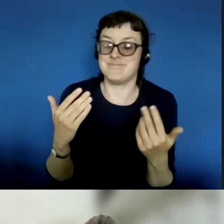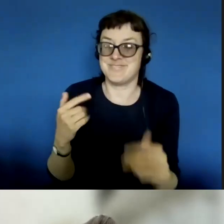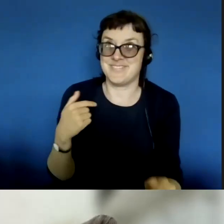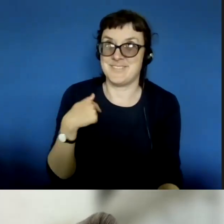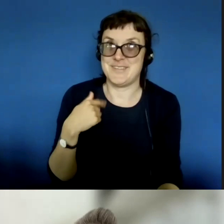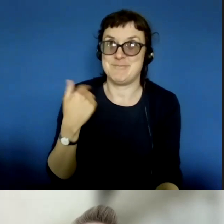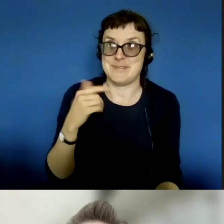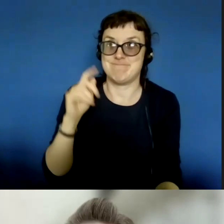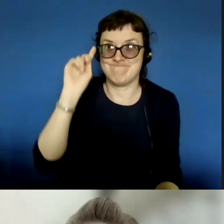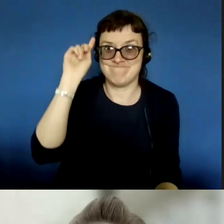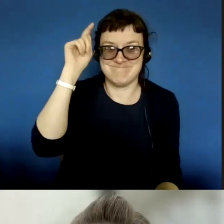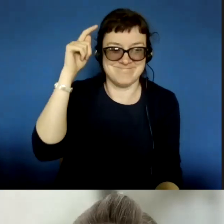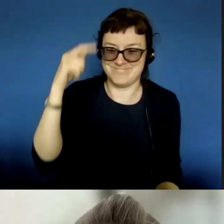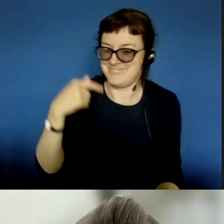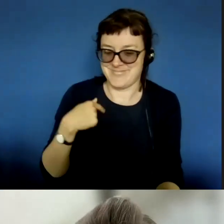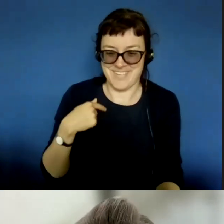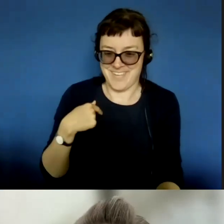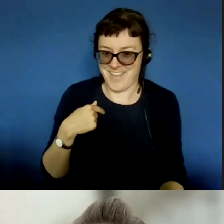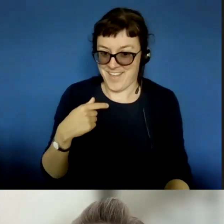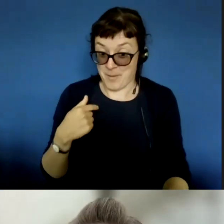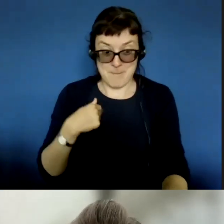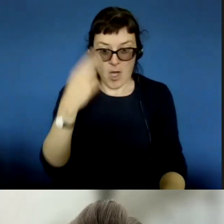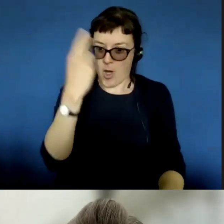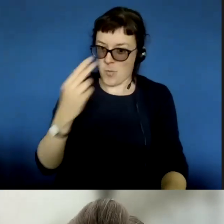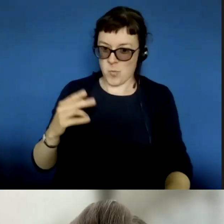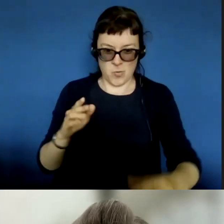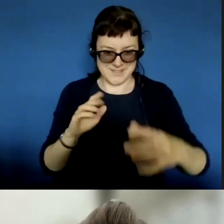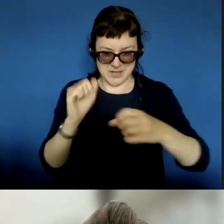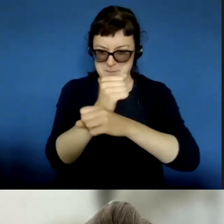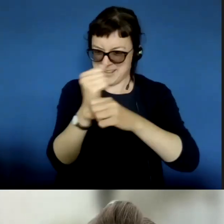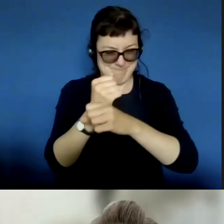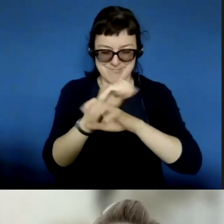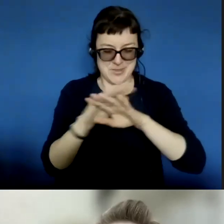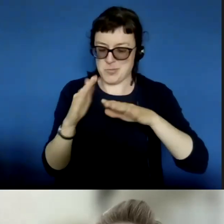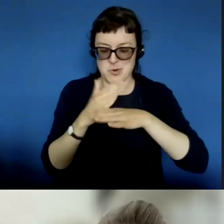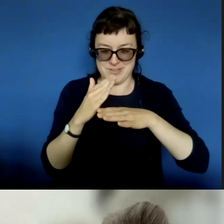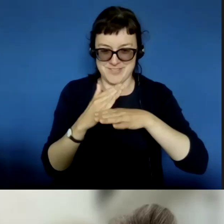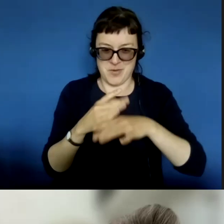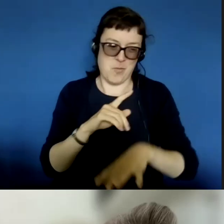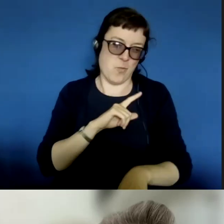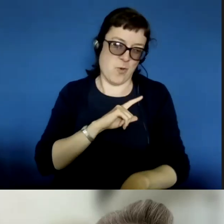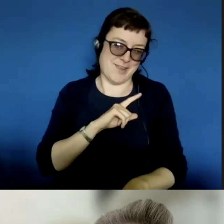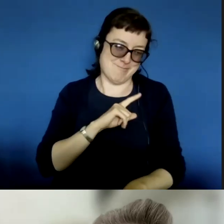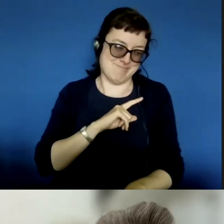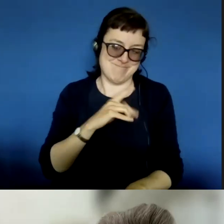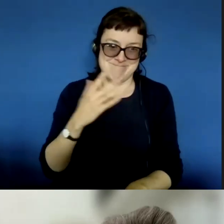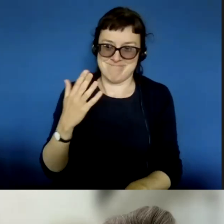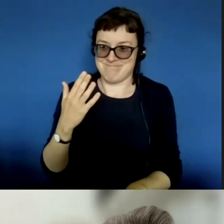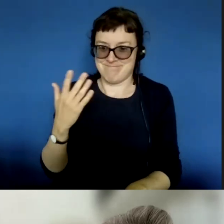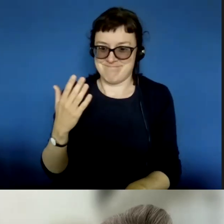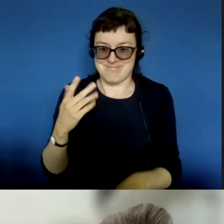out for me was that I couldn't make the piece of art that I wanted to make, because the powers that be in